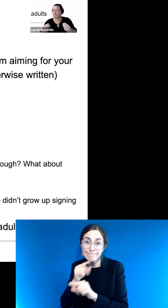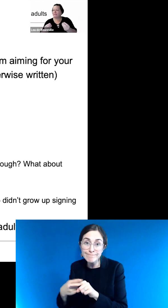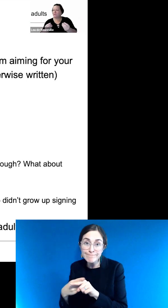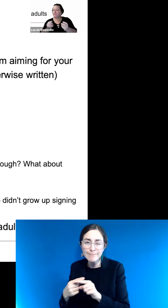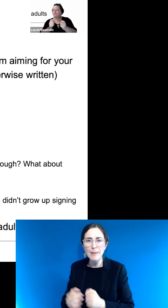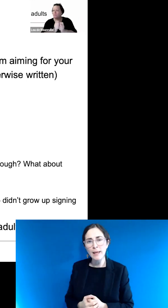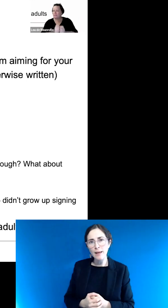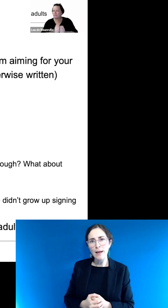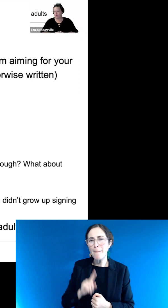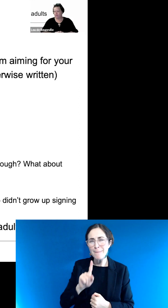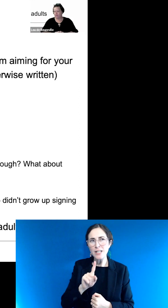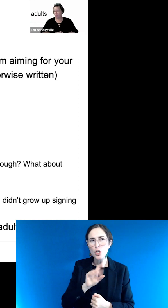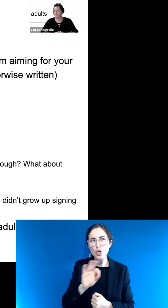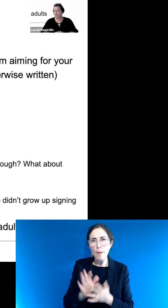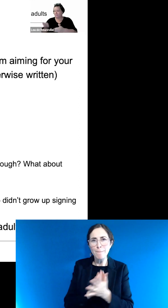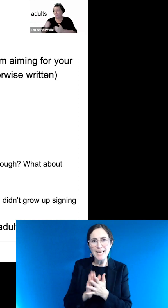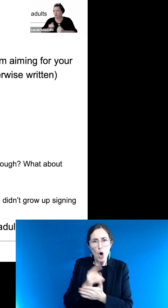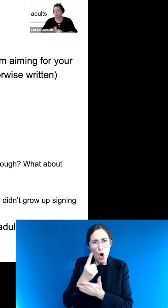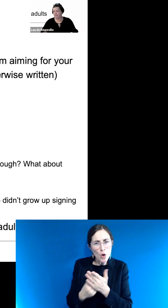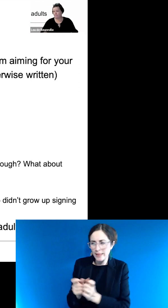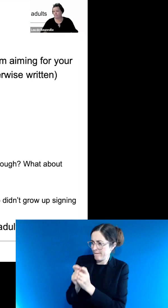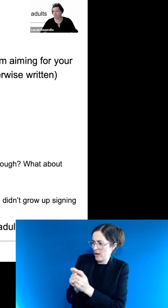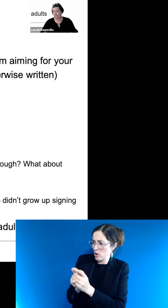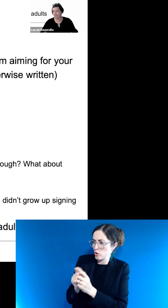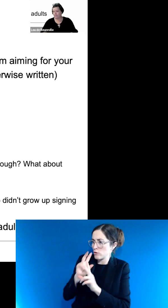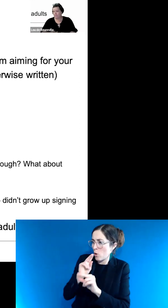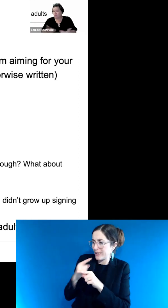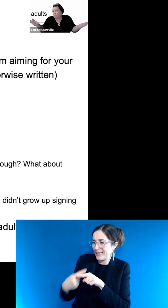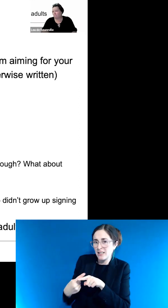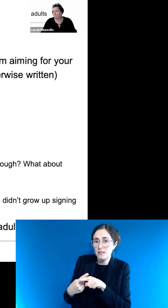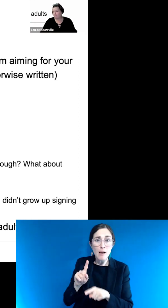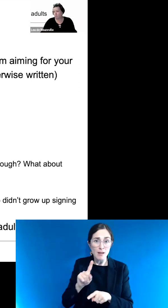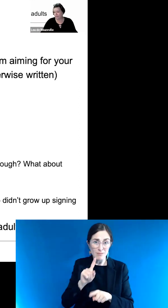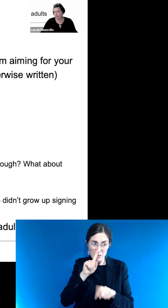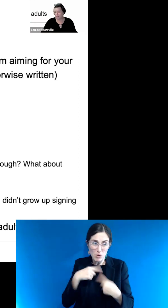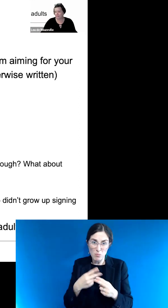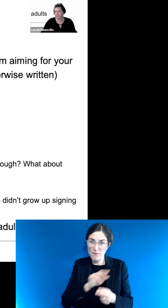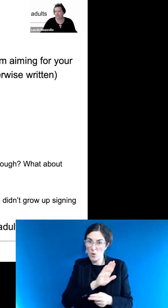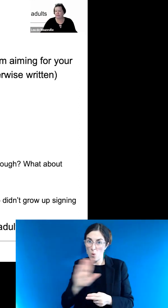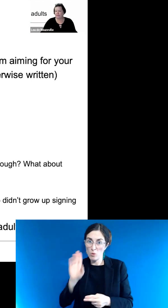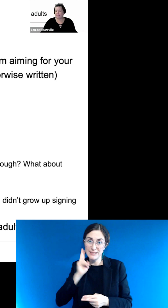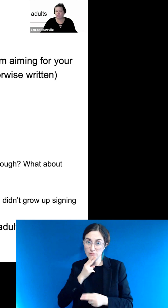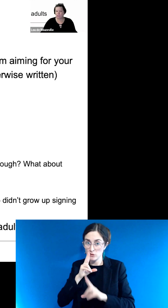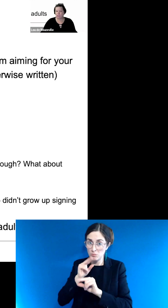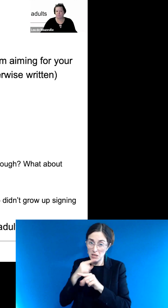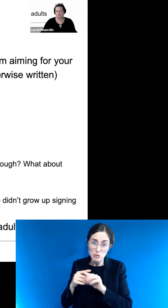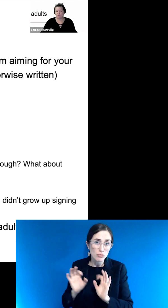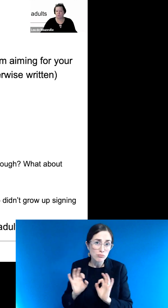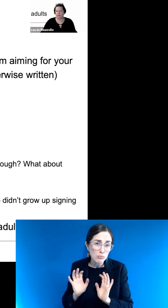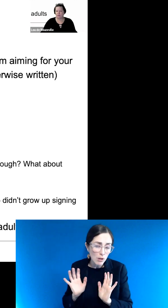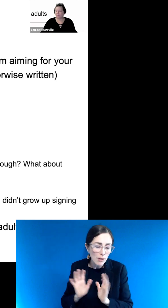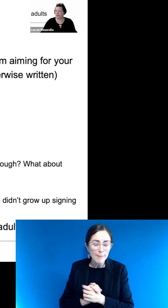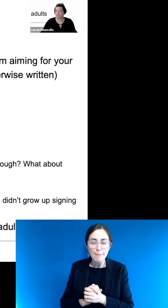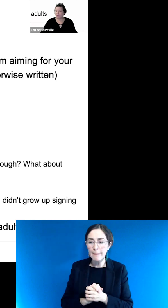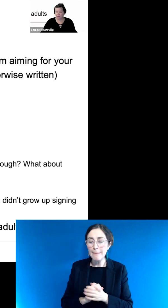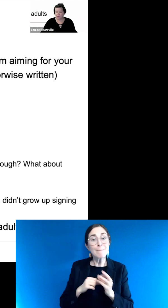that there's such value in spoken English, because it may not be something for all kids. It's not for all kids. But as much as possible,